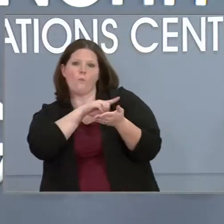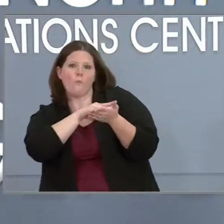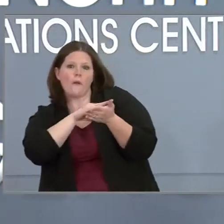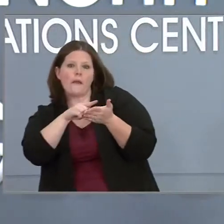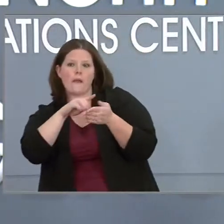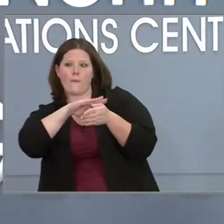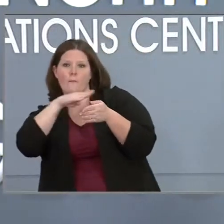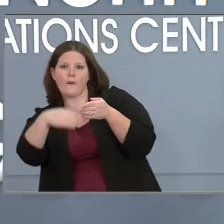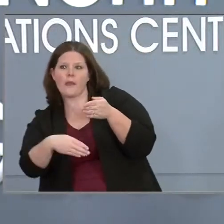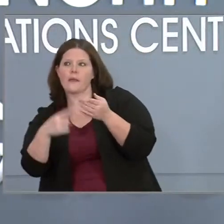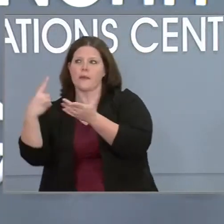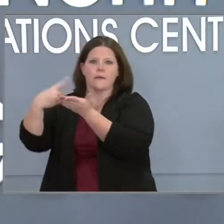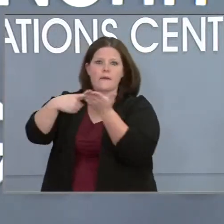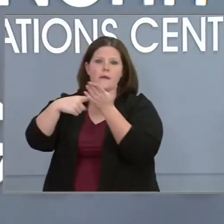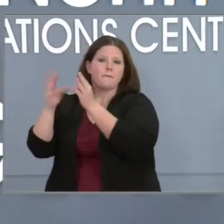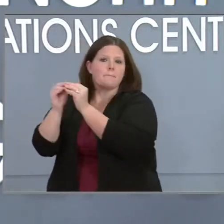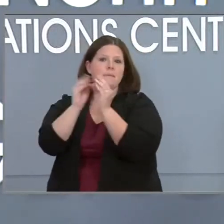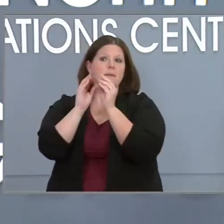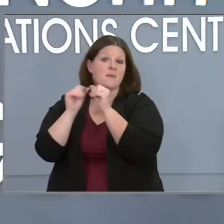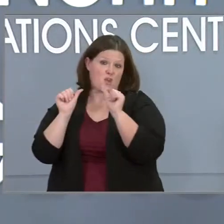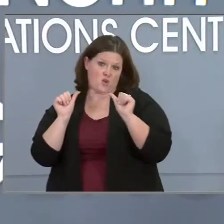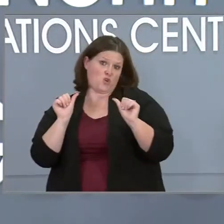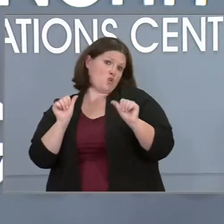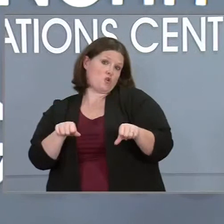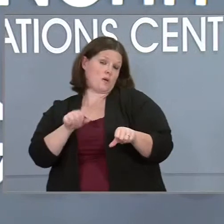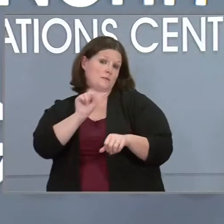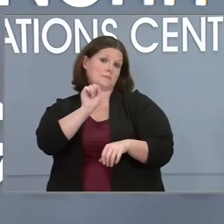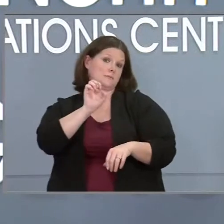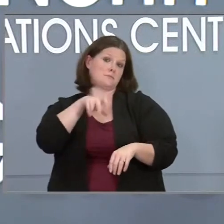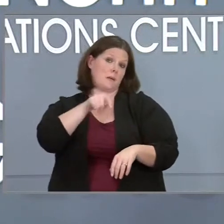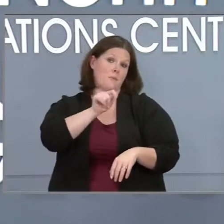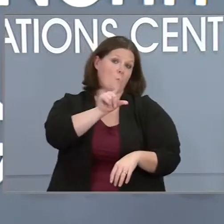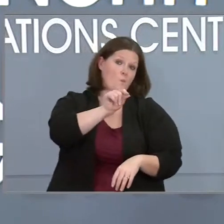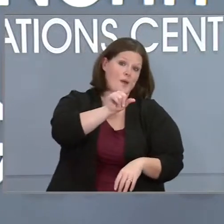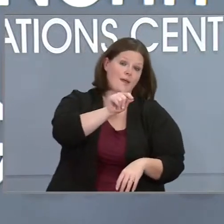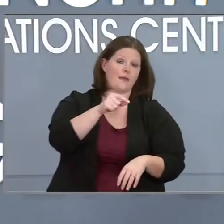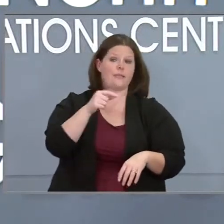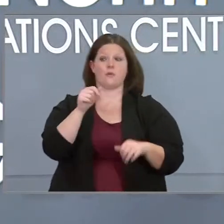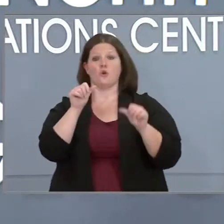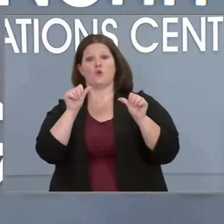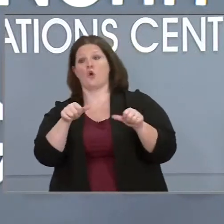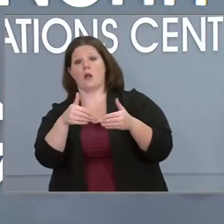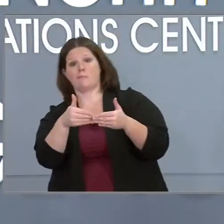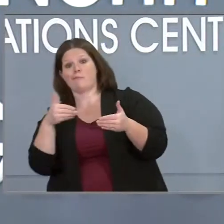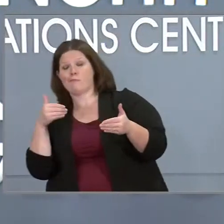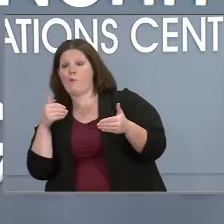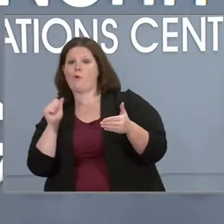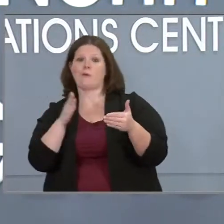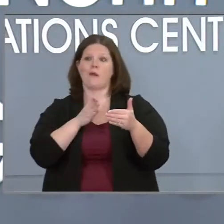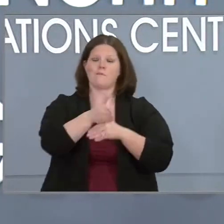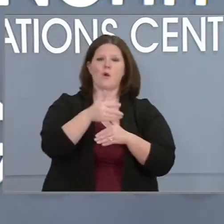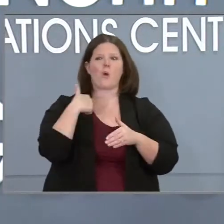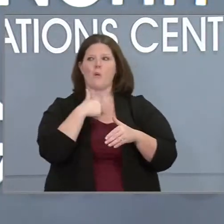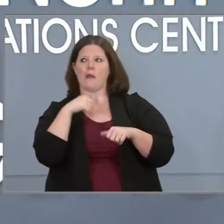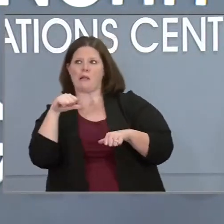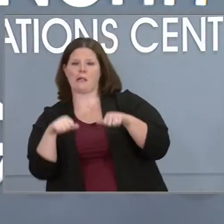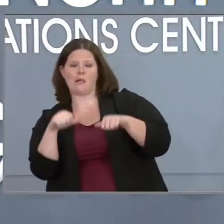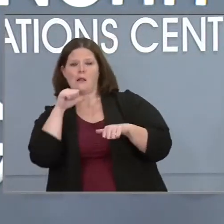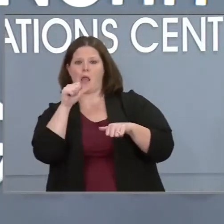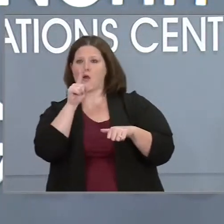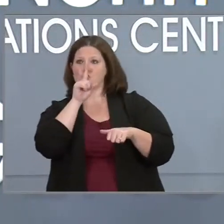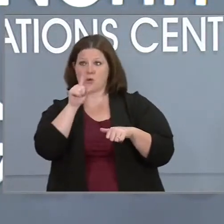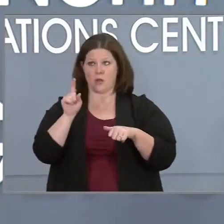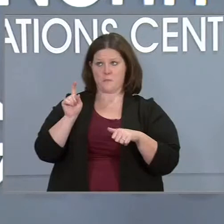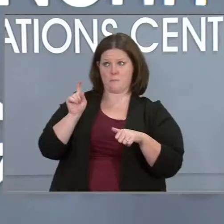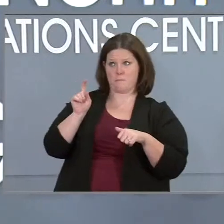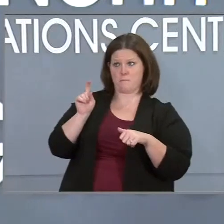it could come as soon as September the 20th. We're still unsure as to whether you had to have had your